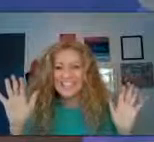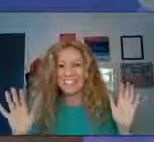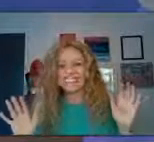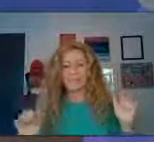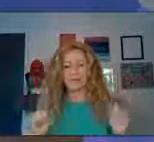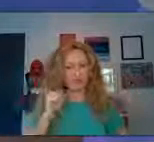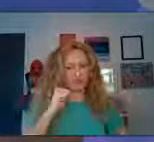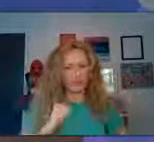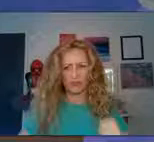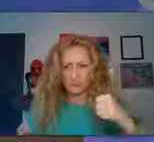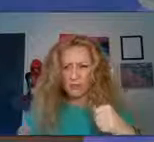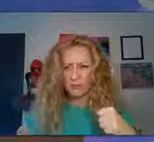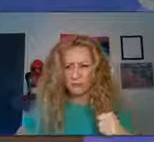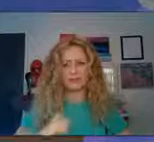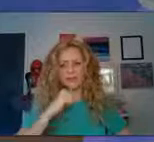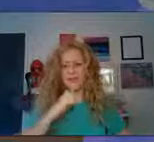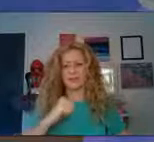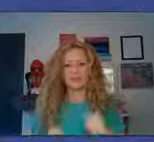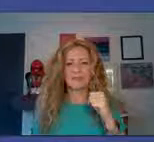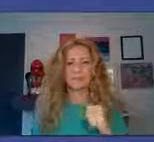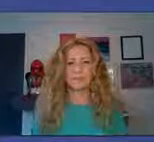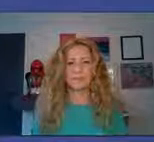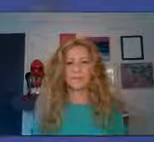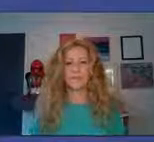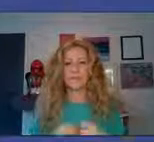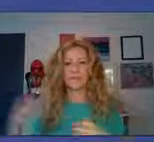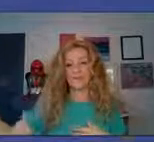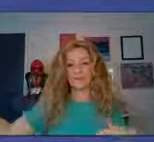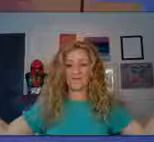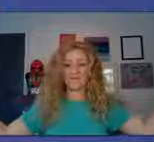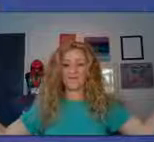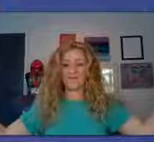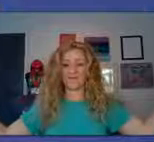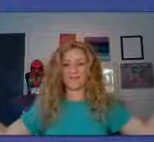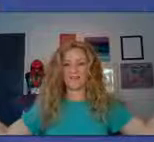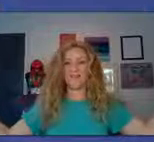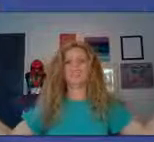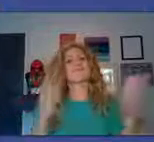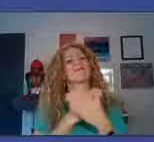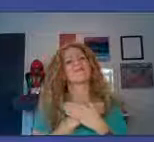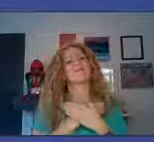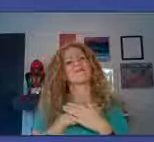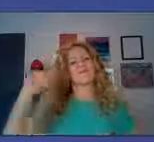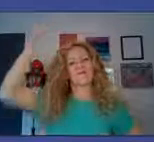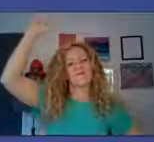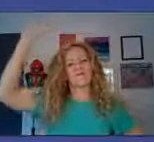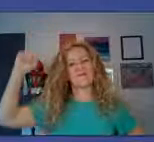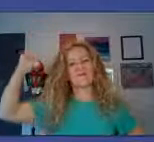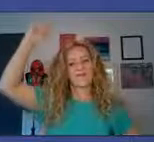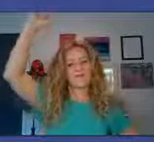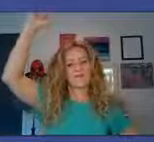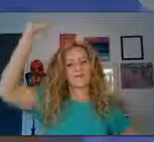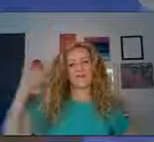laughing. I love you when I'm mad. I tell my friends and family, you have made